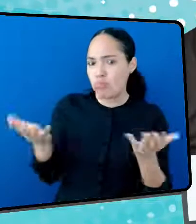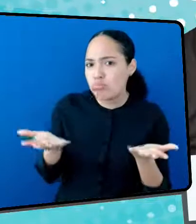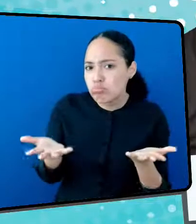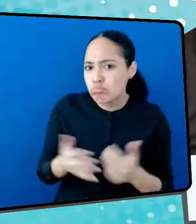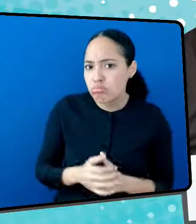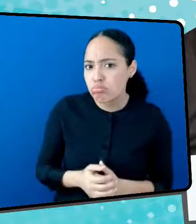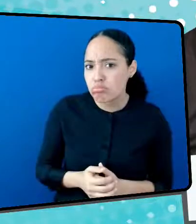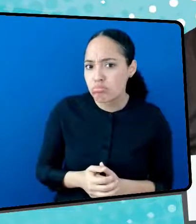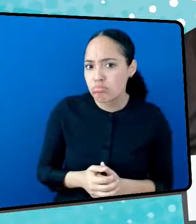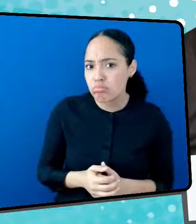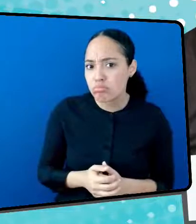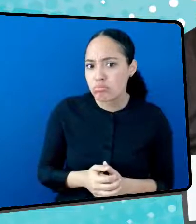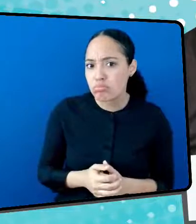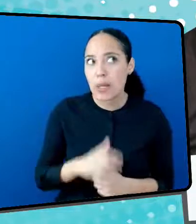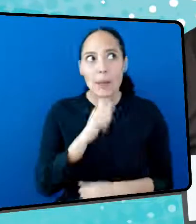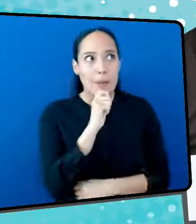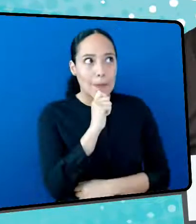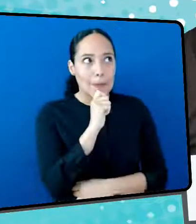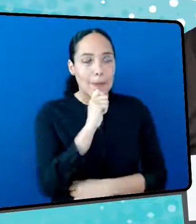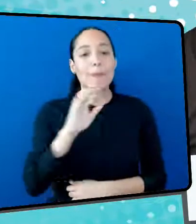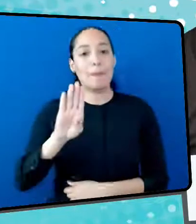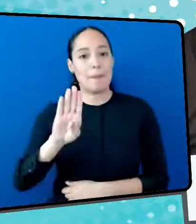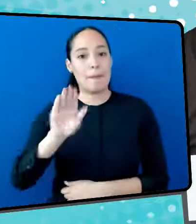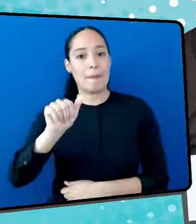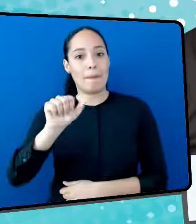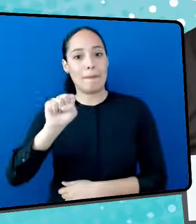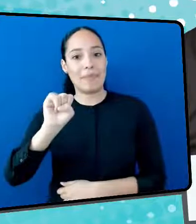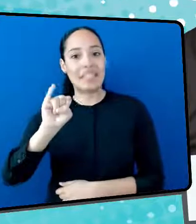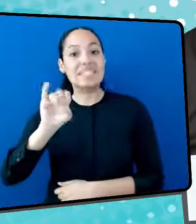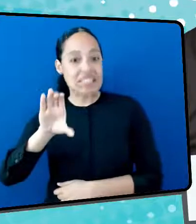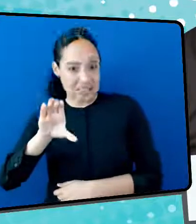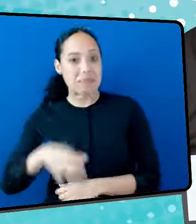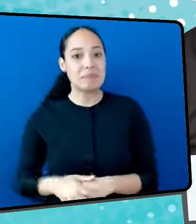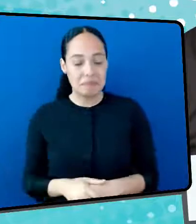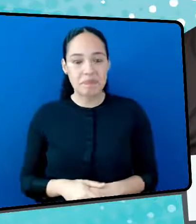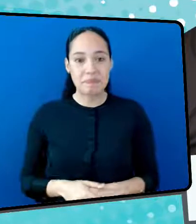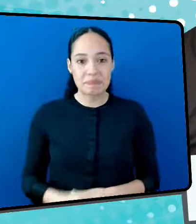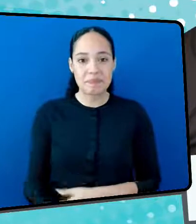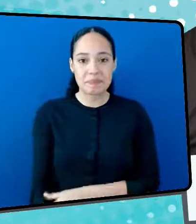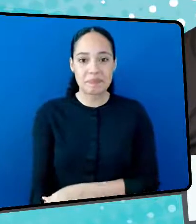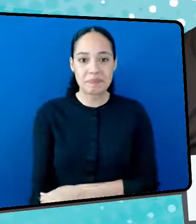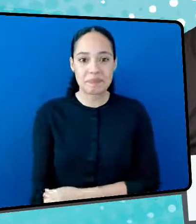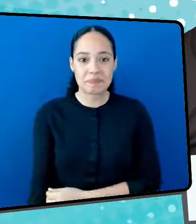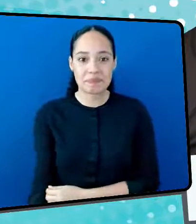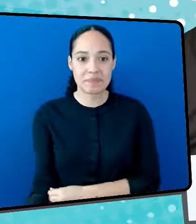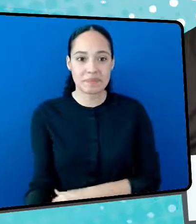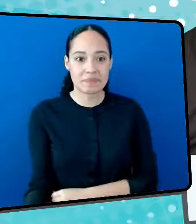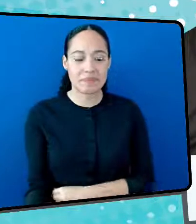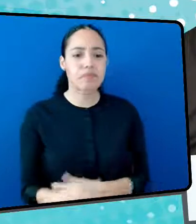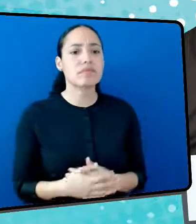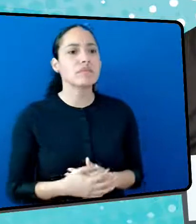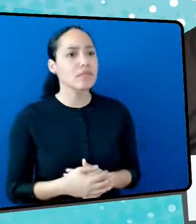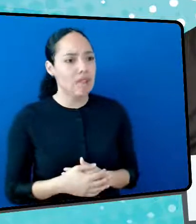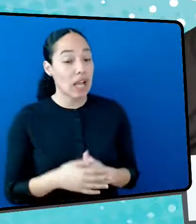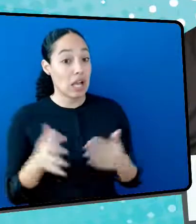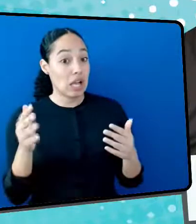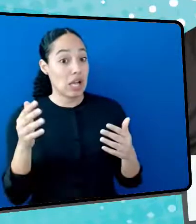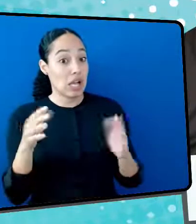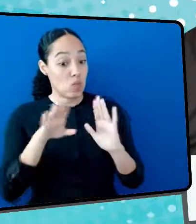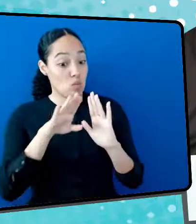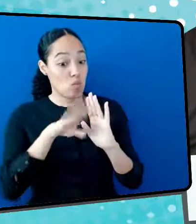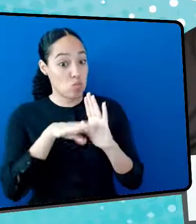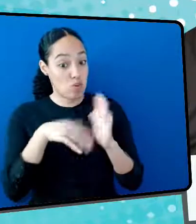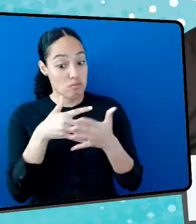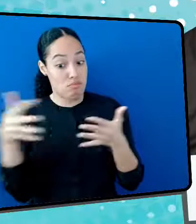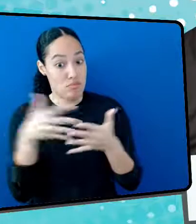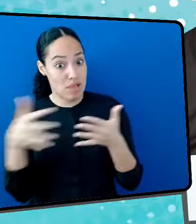Oh, it would have been BASIC, Sinclair ZX81. And what program language was used in the last project you worked